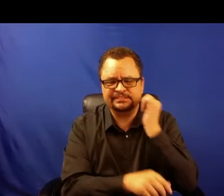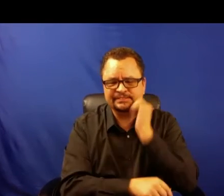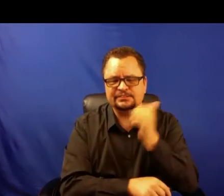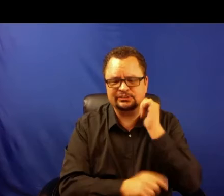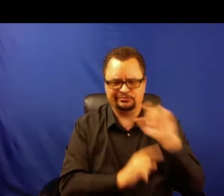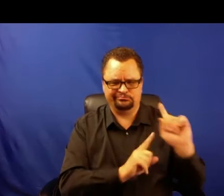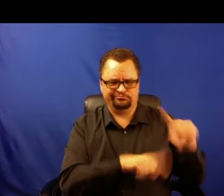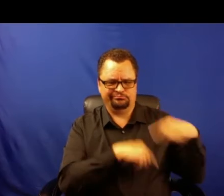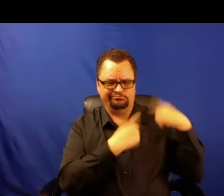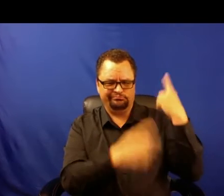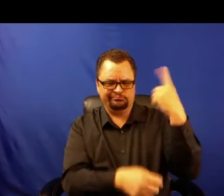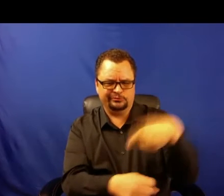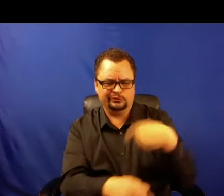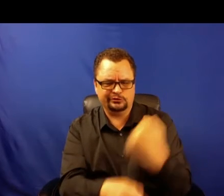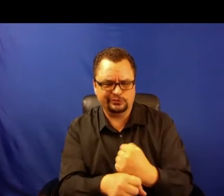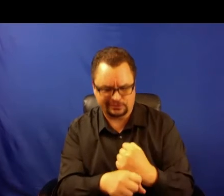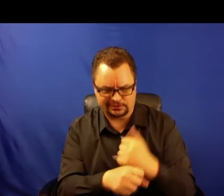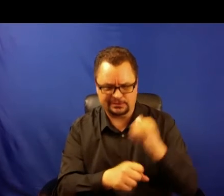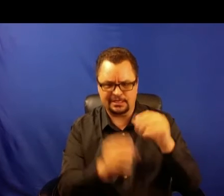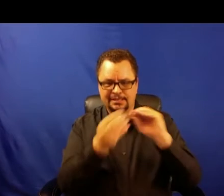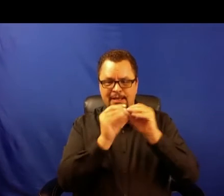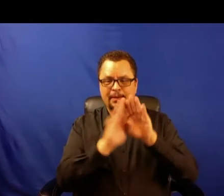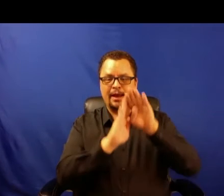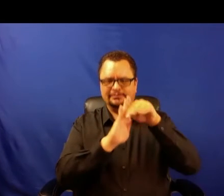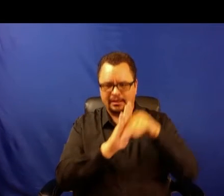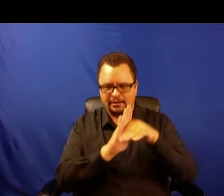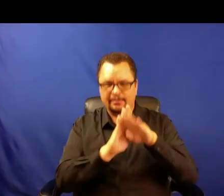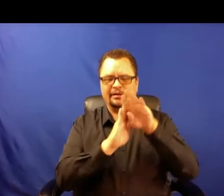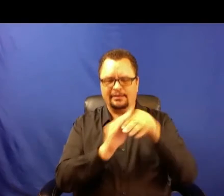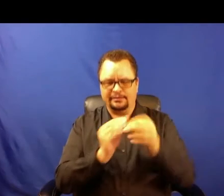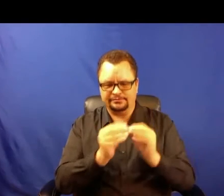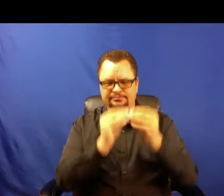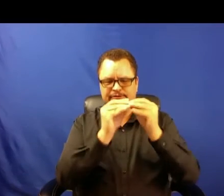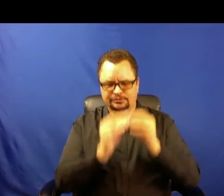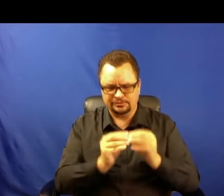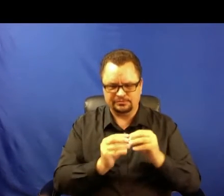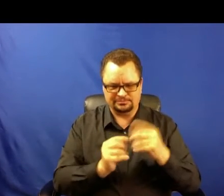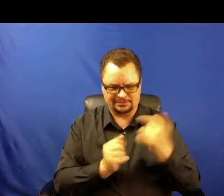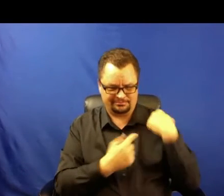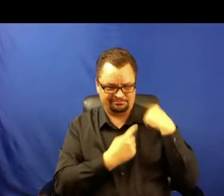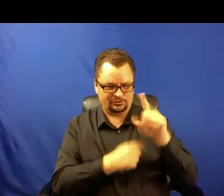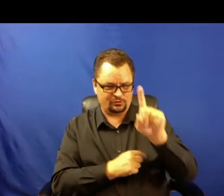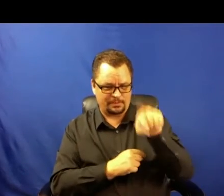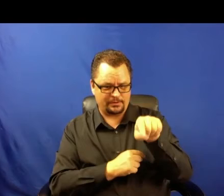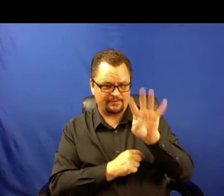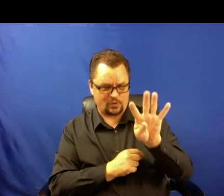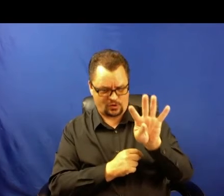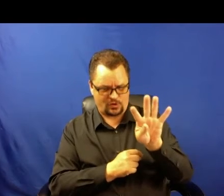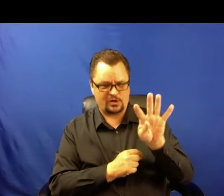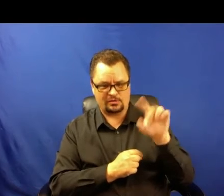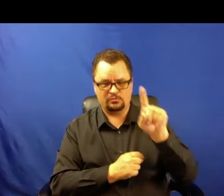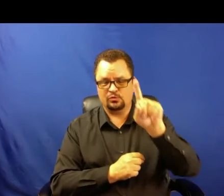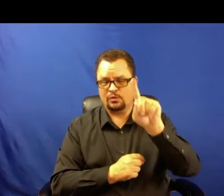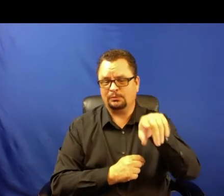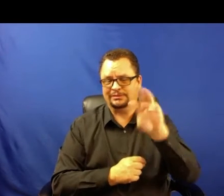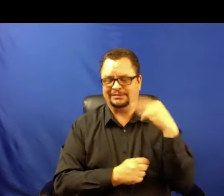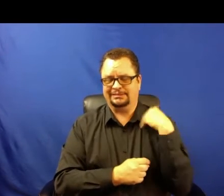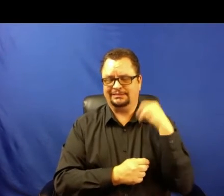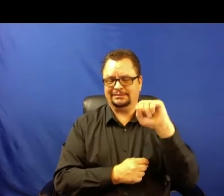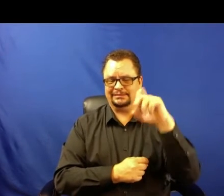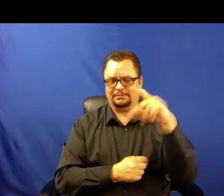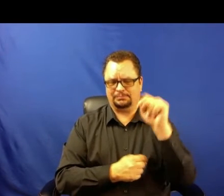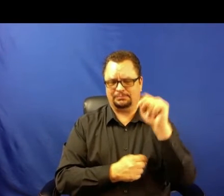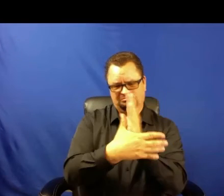August is at 1.4, September is at 1.6, but the overall average for 2021 is that we're having 1.4 deaths a